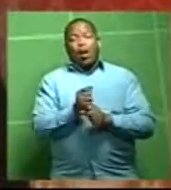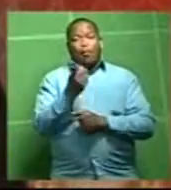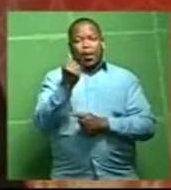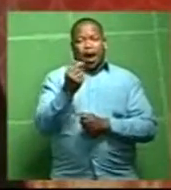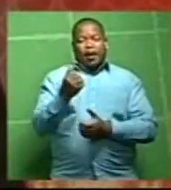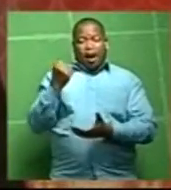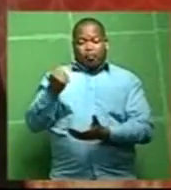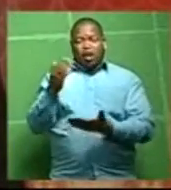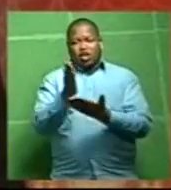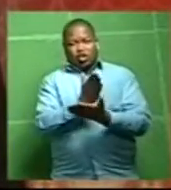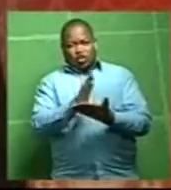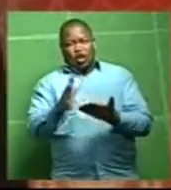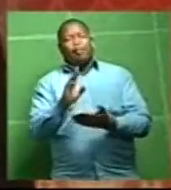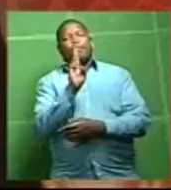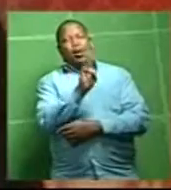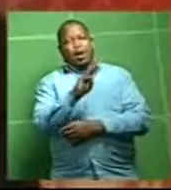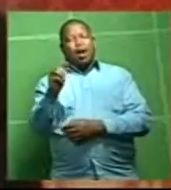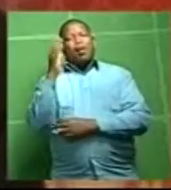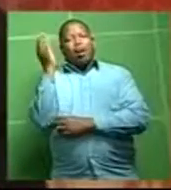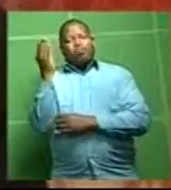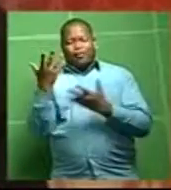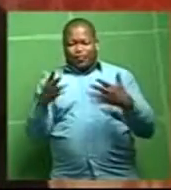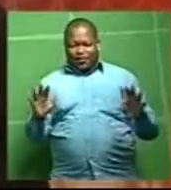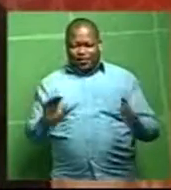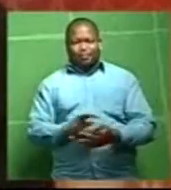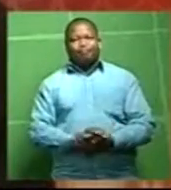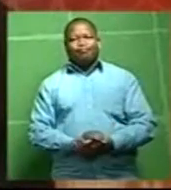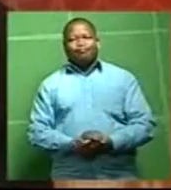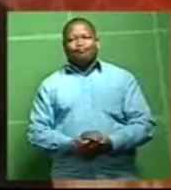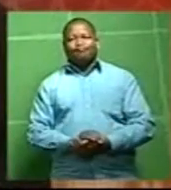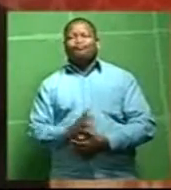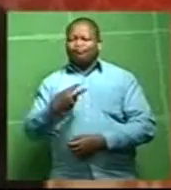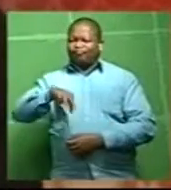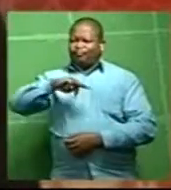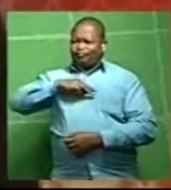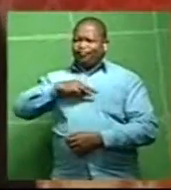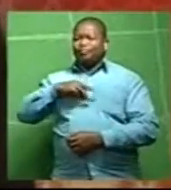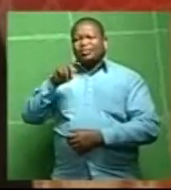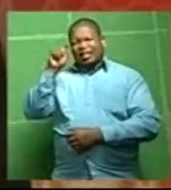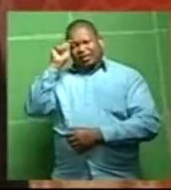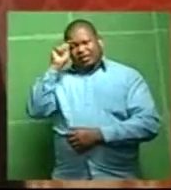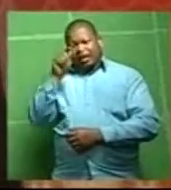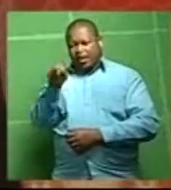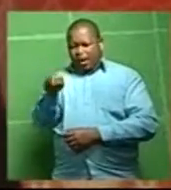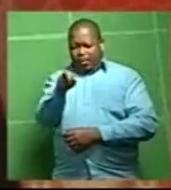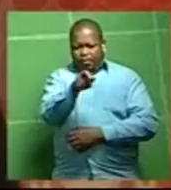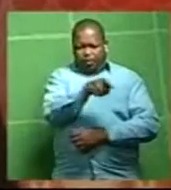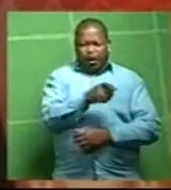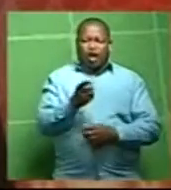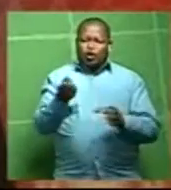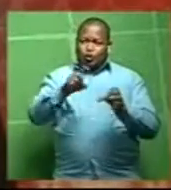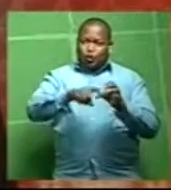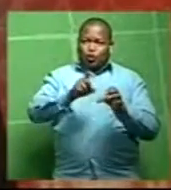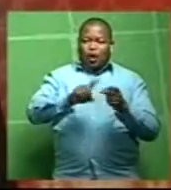In all we expect around 400 golfers Professionals and